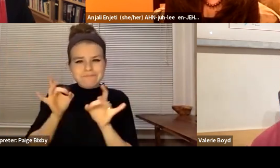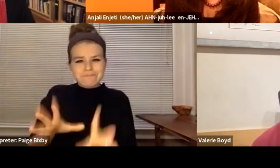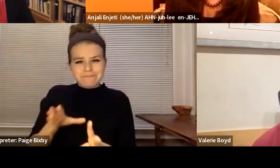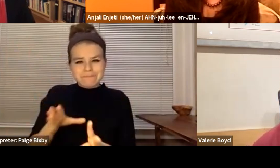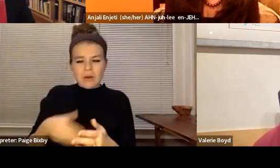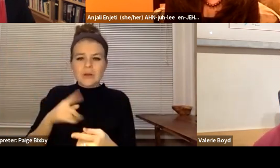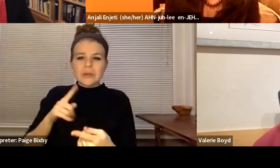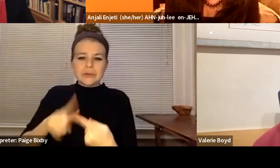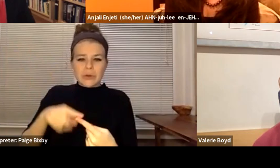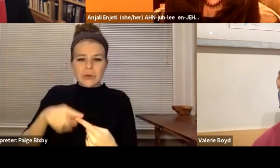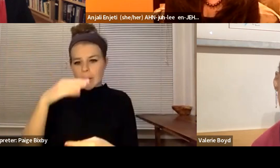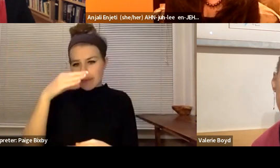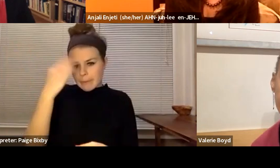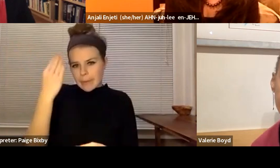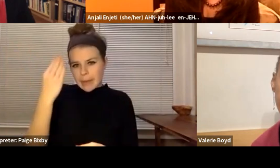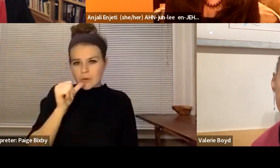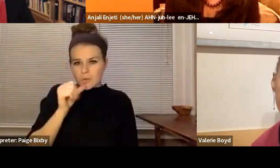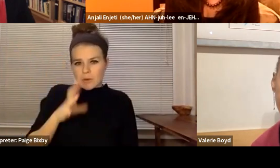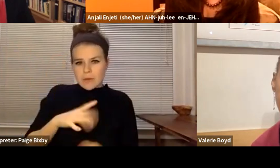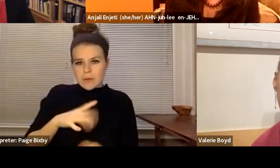keep taking him to meet his father.